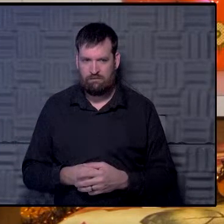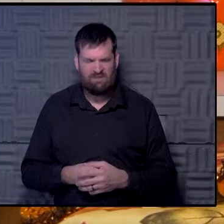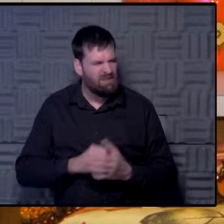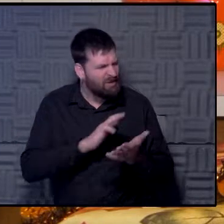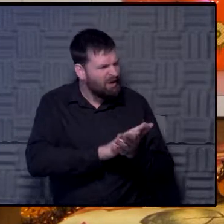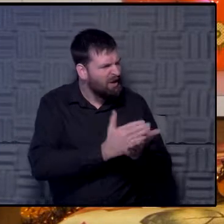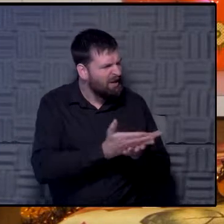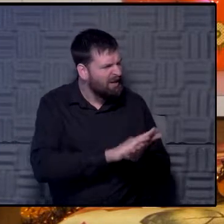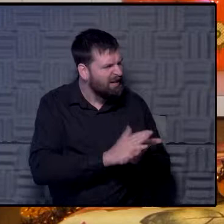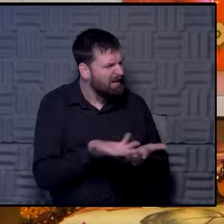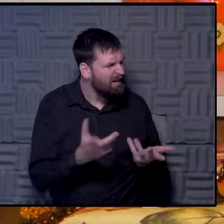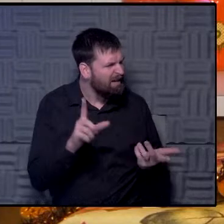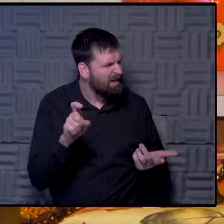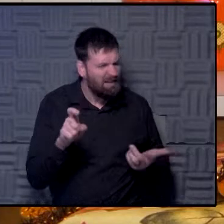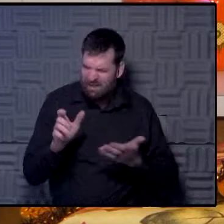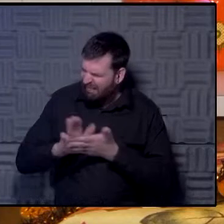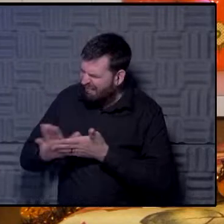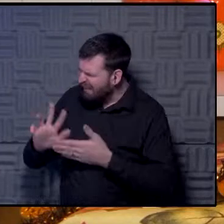Cook? Clean up.